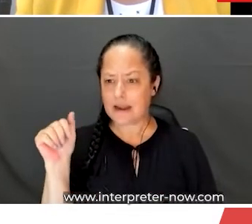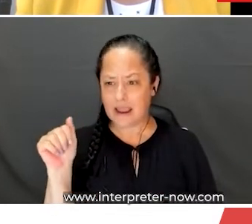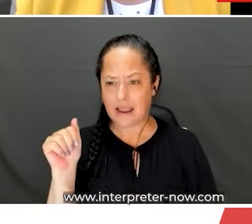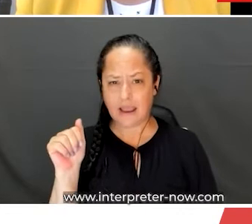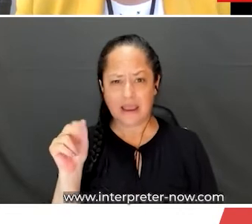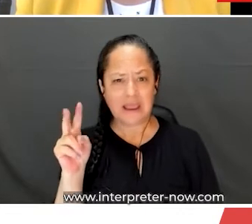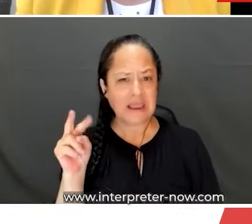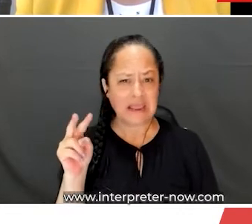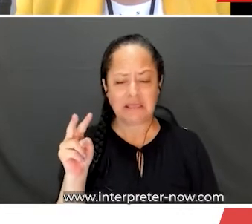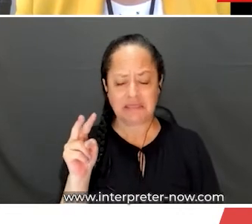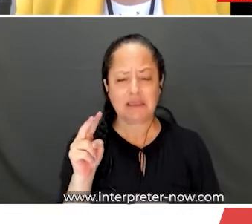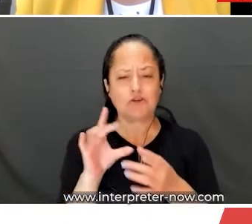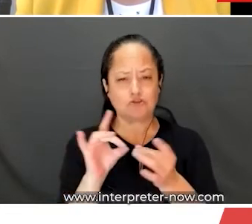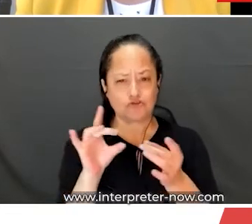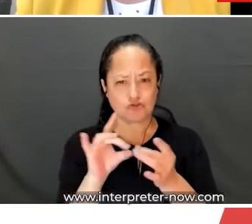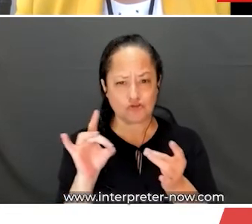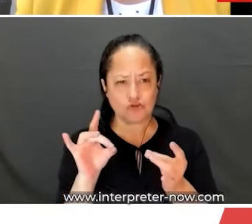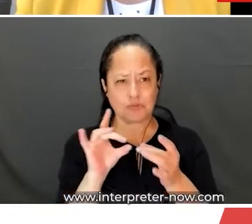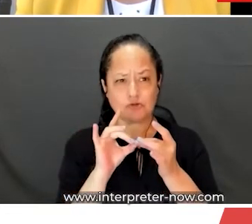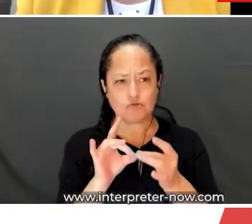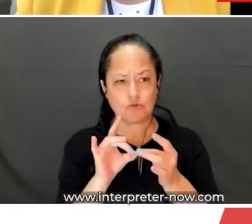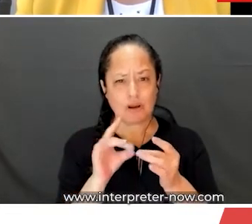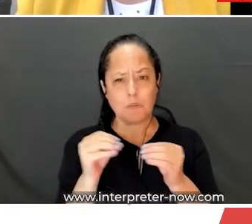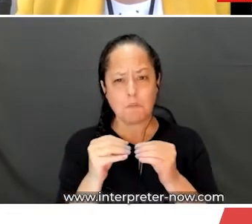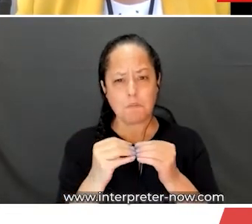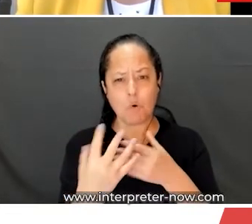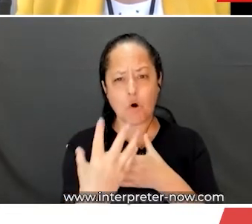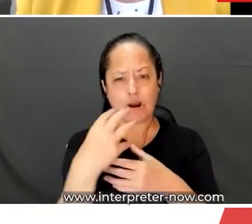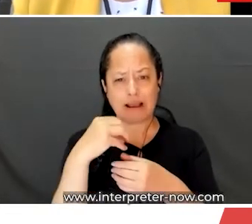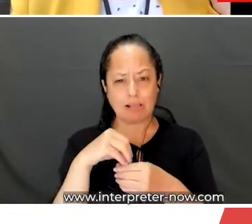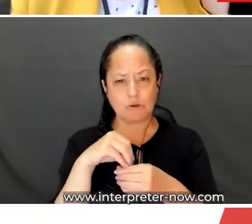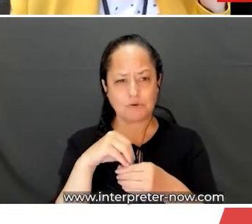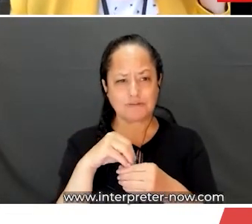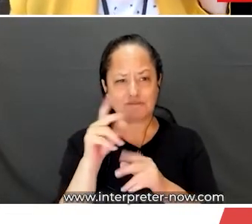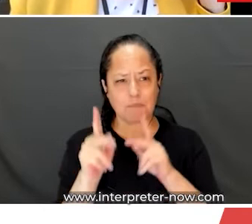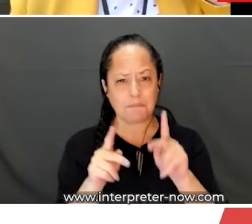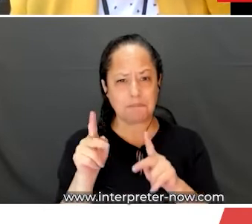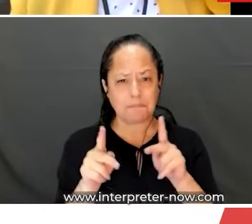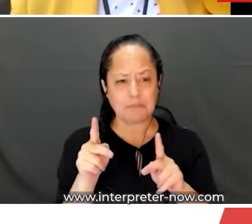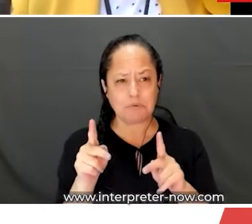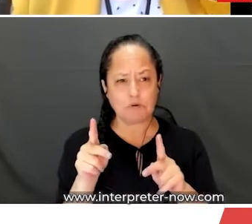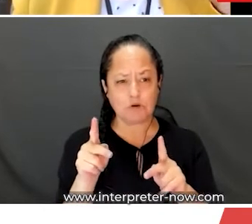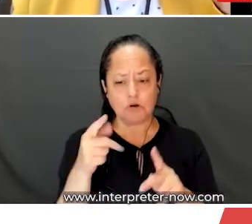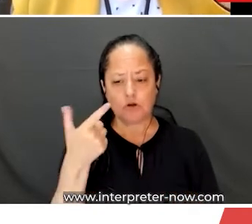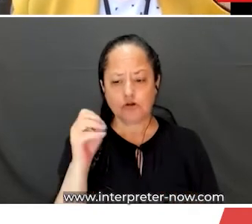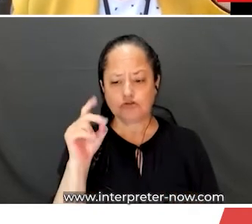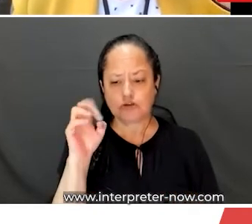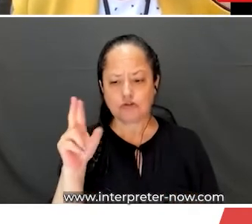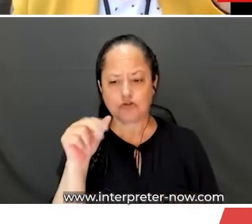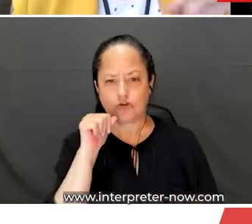one of those terms is around being more inclusive of people who are gender